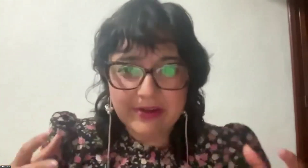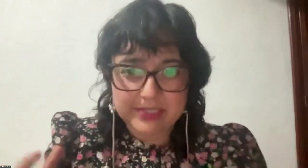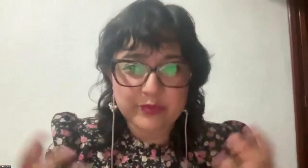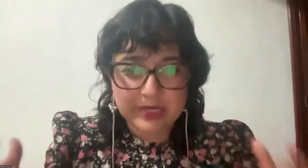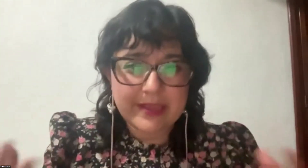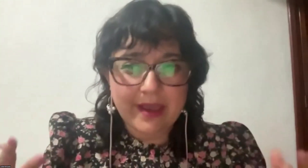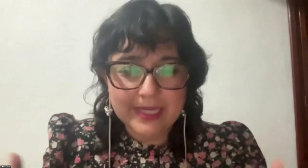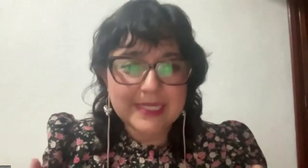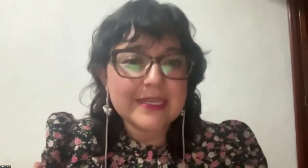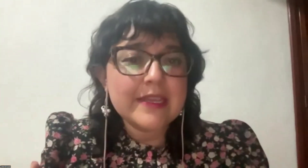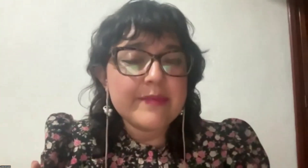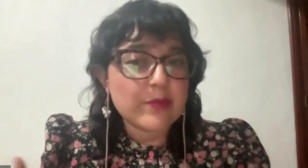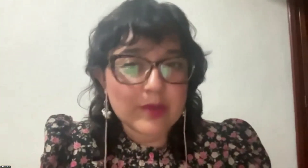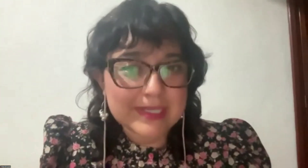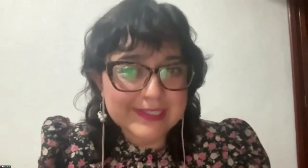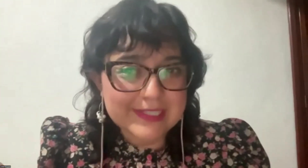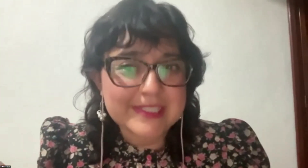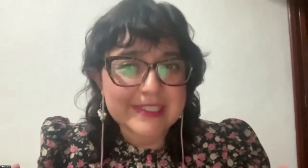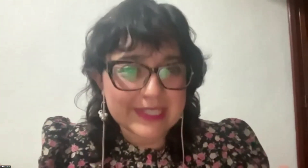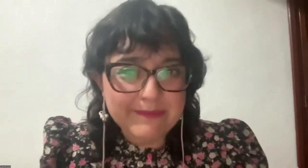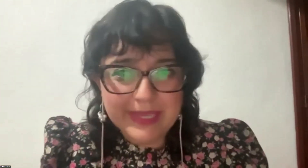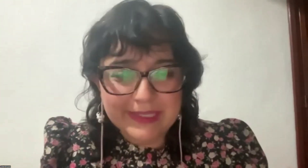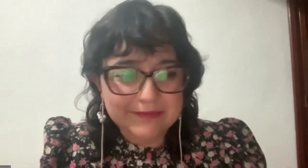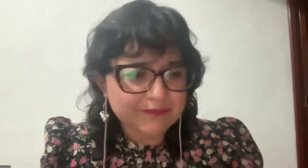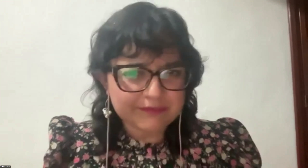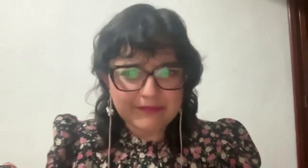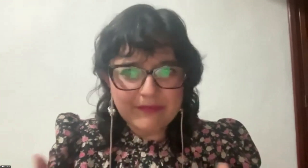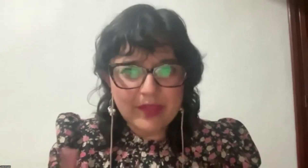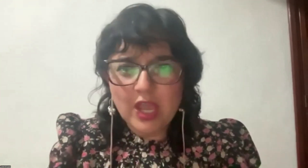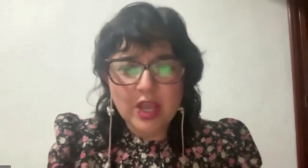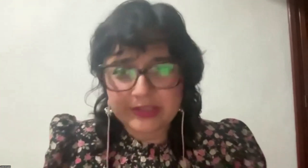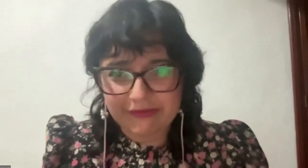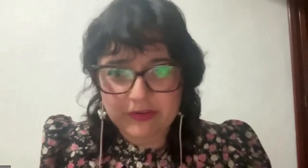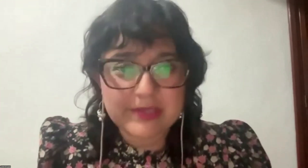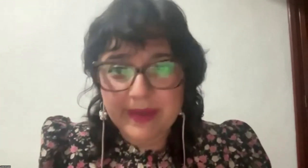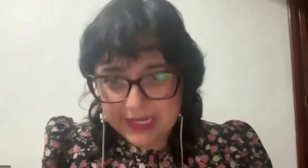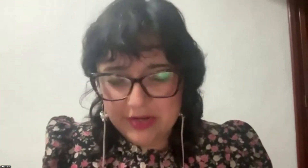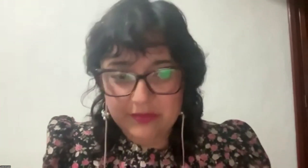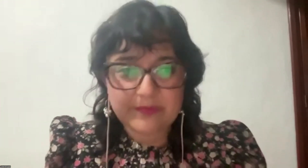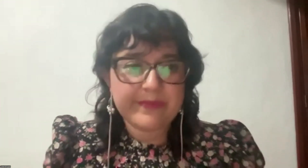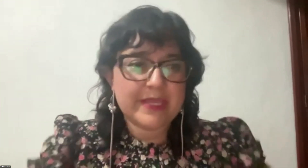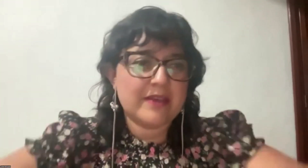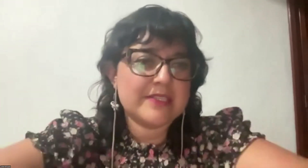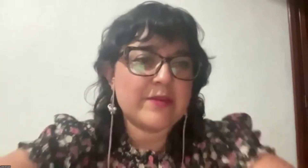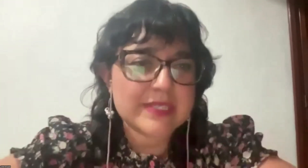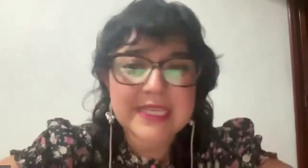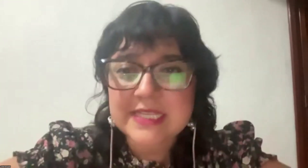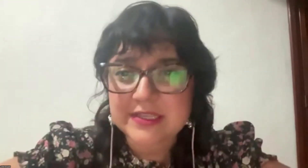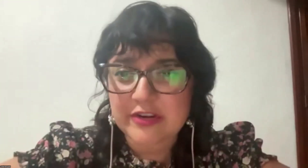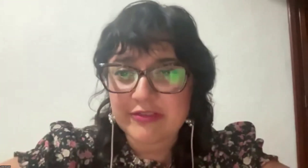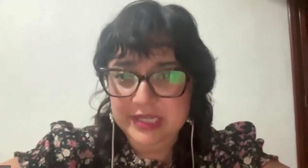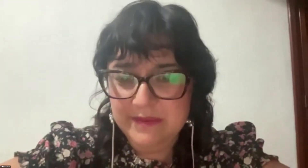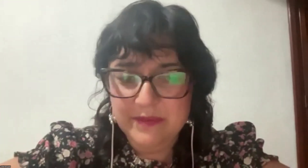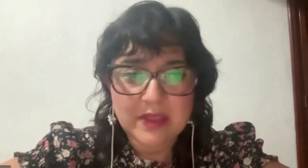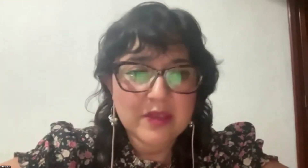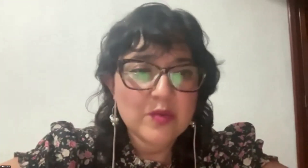this area was really hot, people was sleeping on the floor on the patio because it was